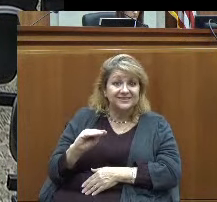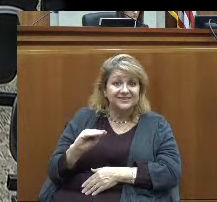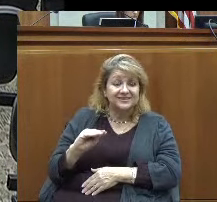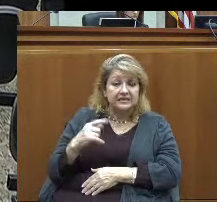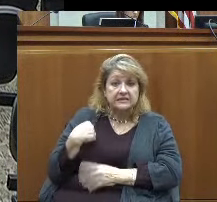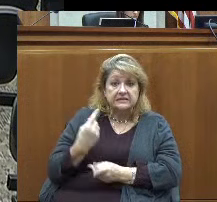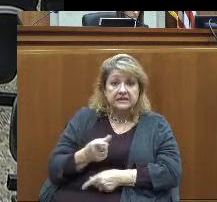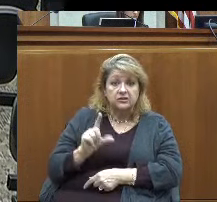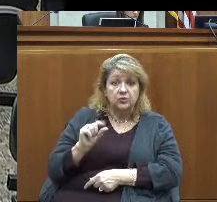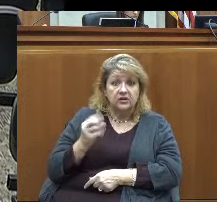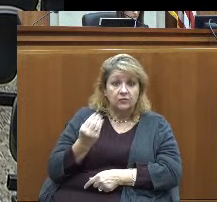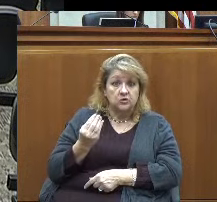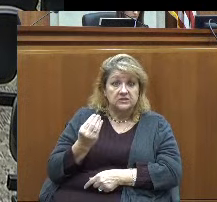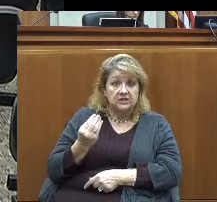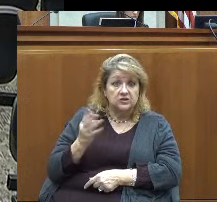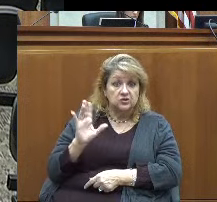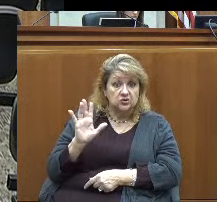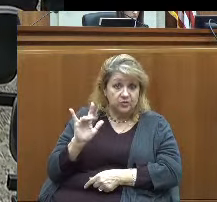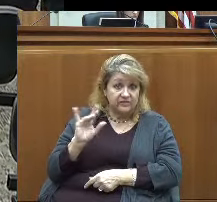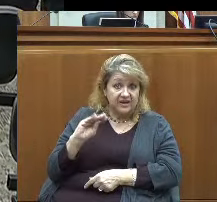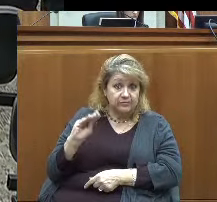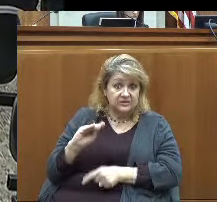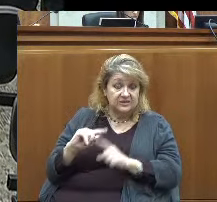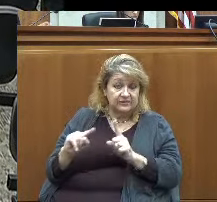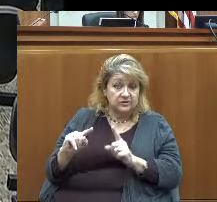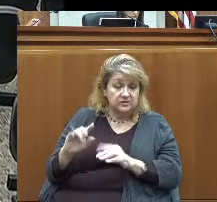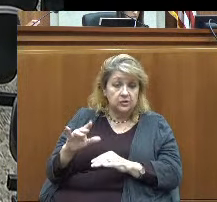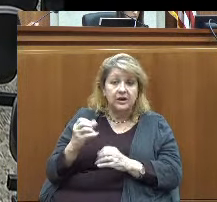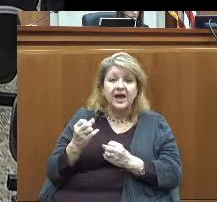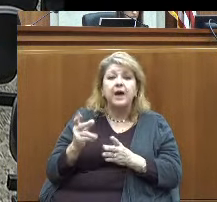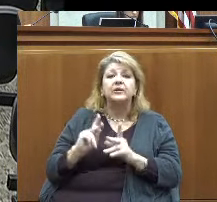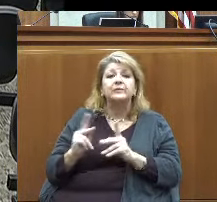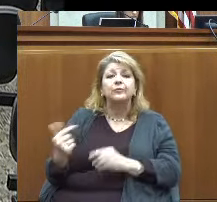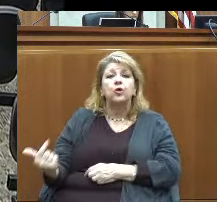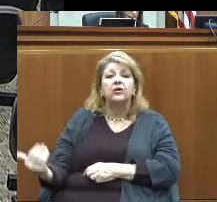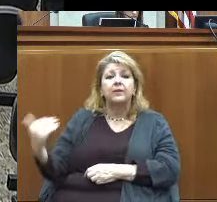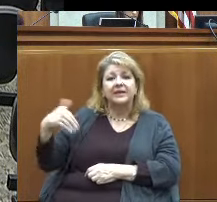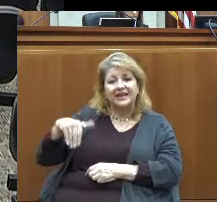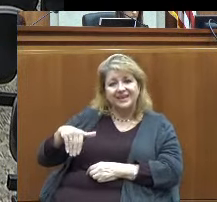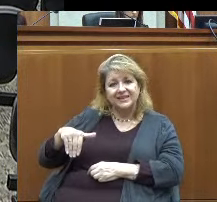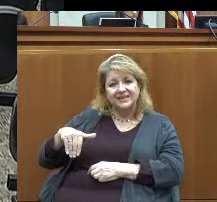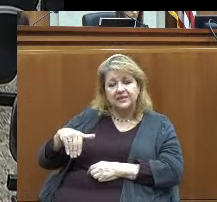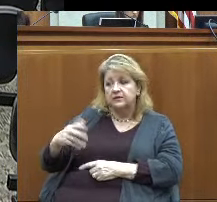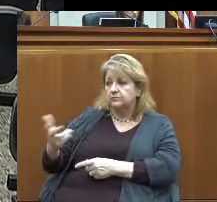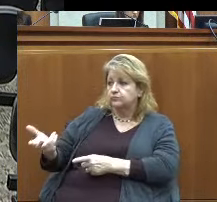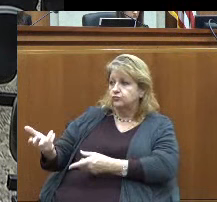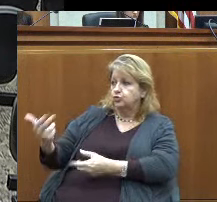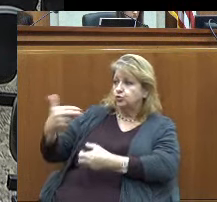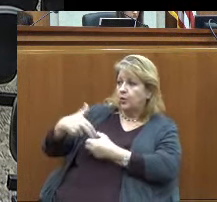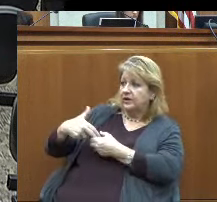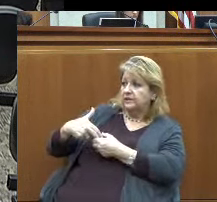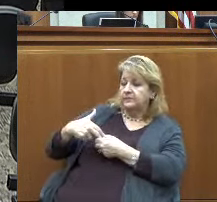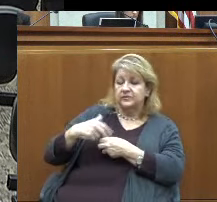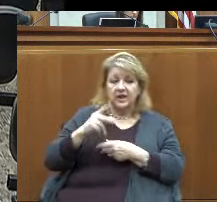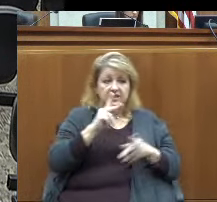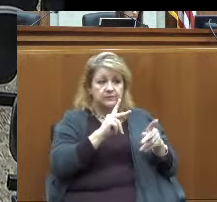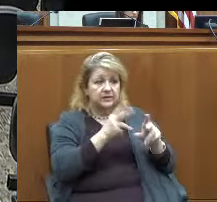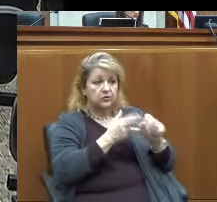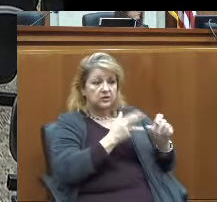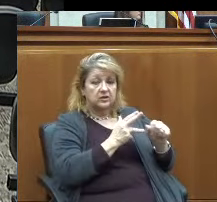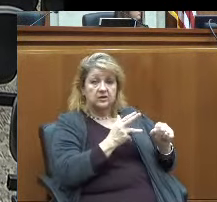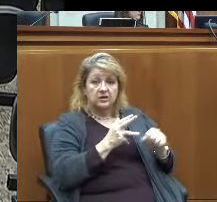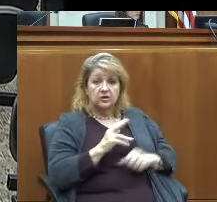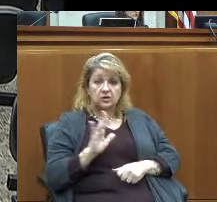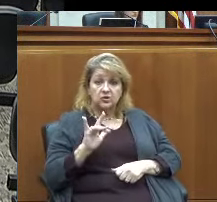since 2014. So the number of people coming in versus the number of people going out, you know, they're totally